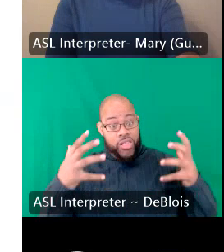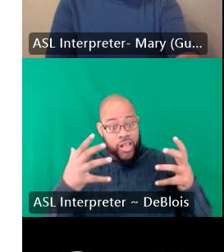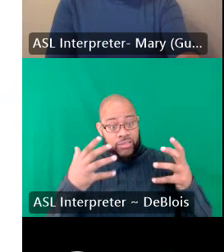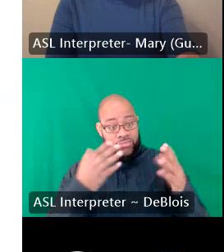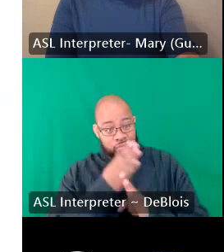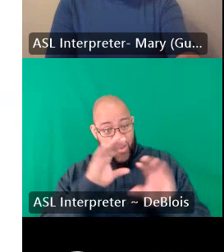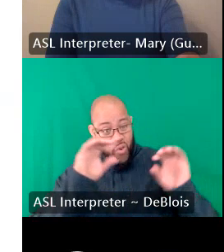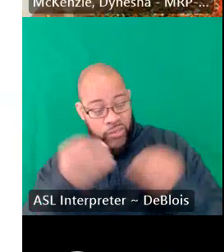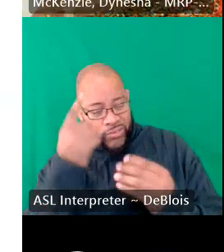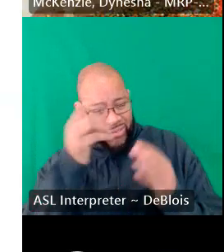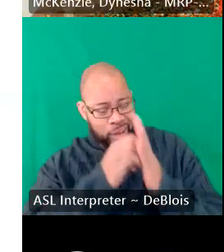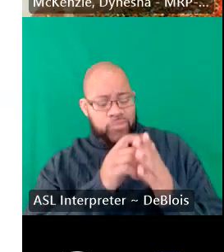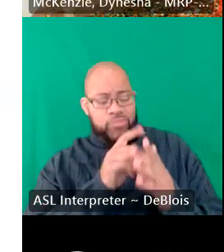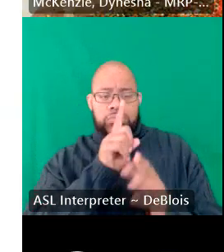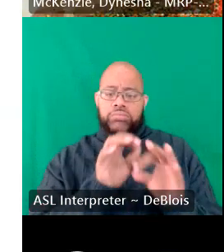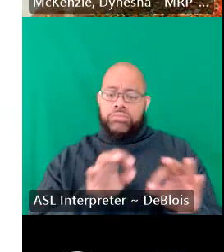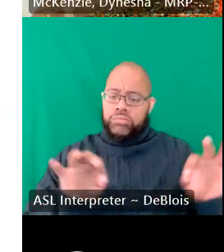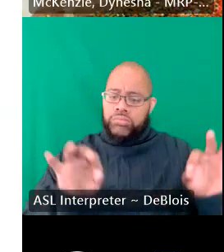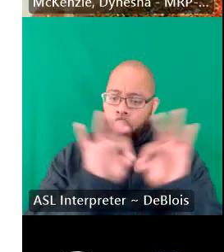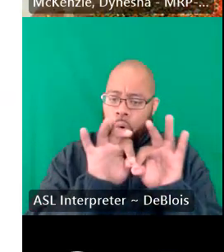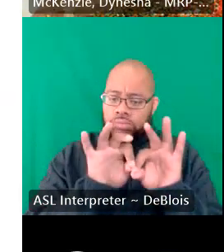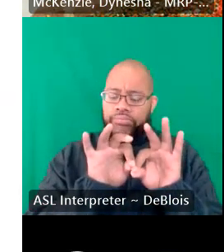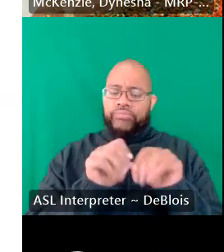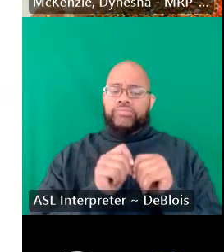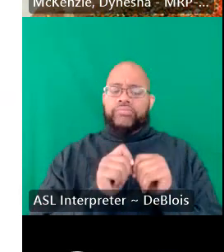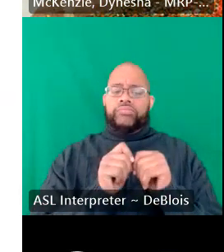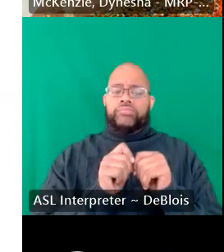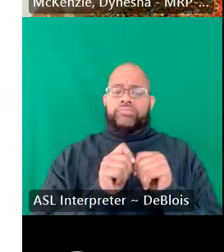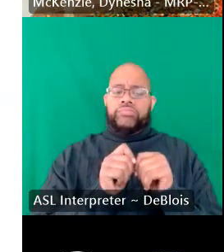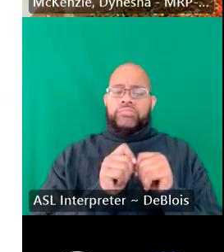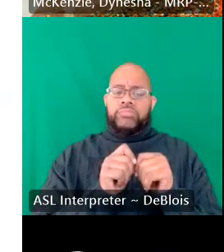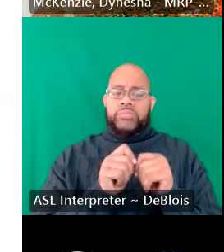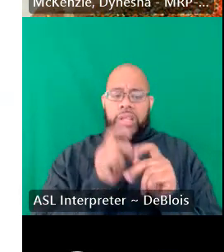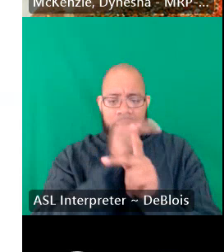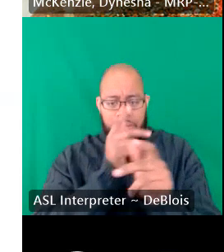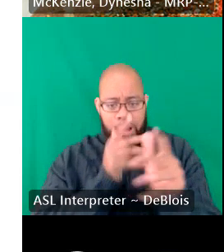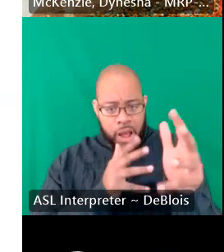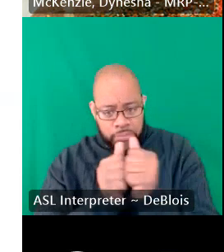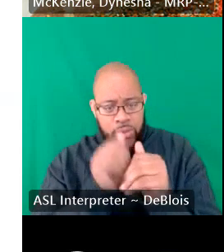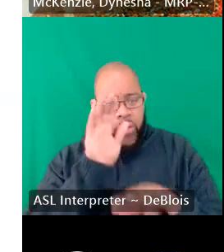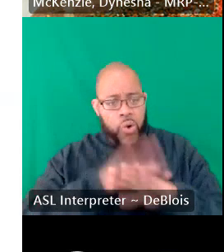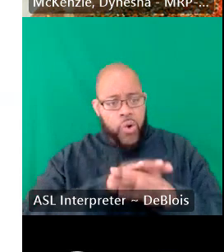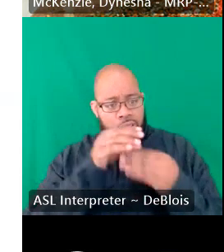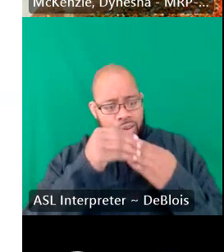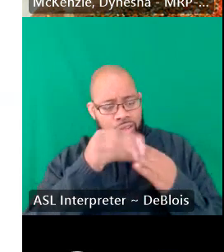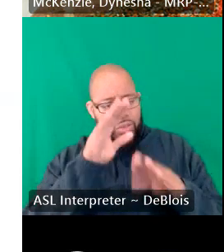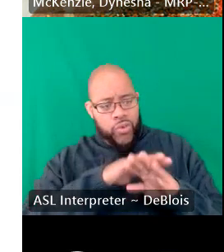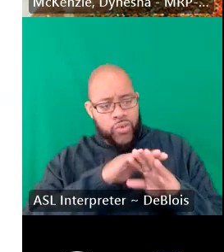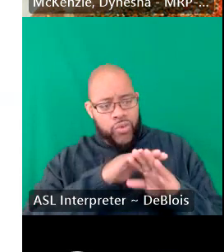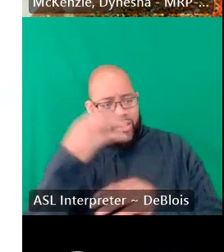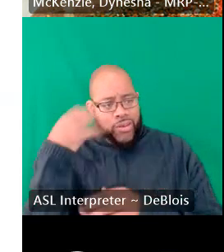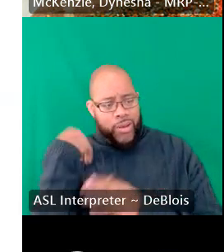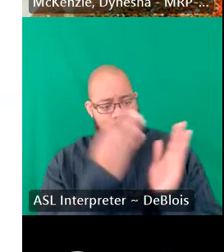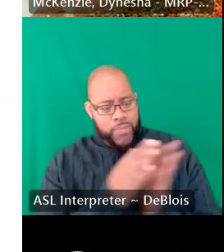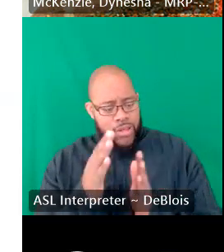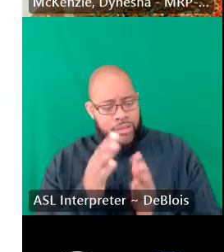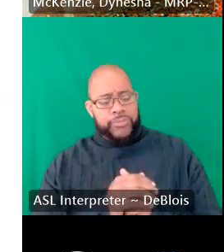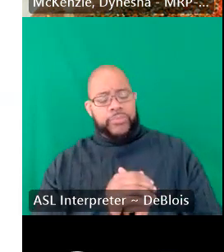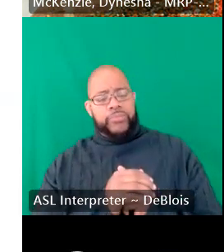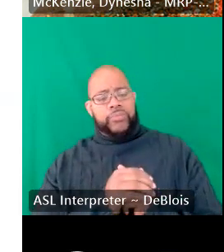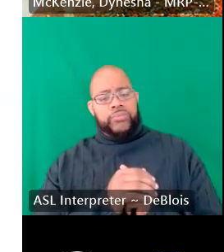for example, it's very important to stay up to date on the guidance on capital planning.